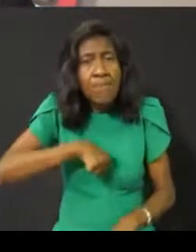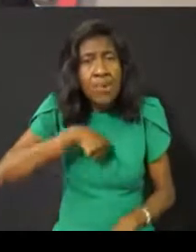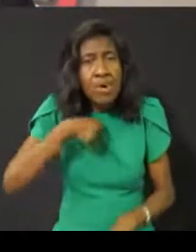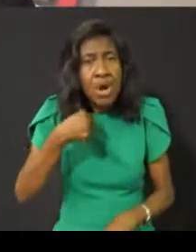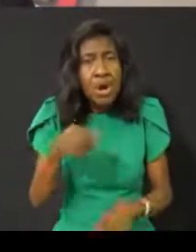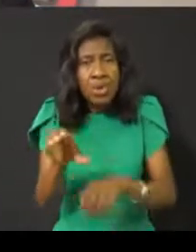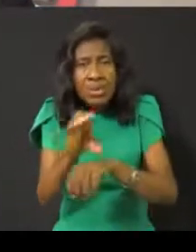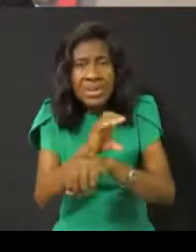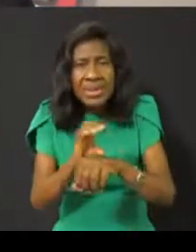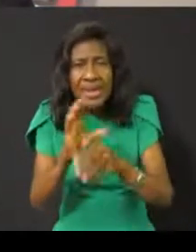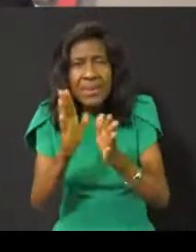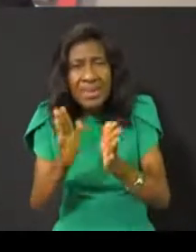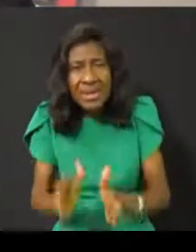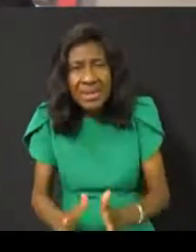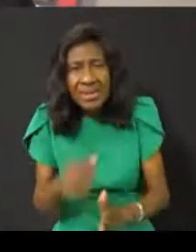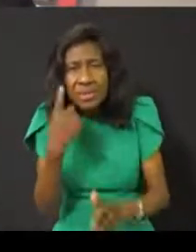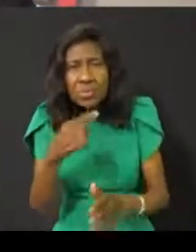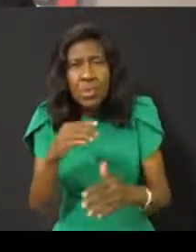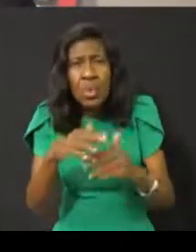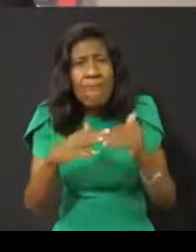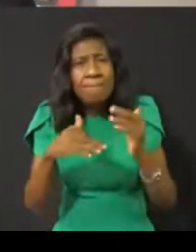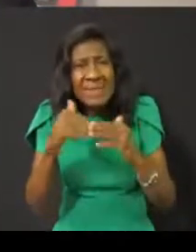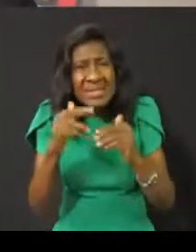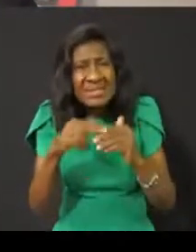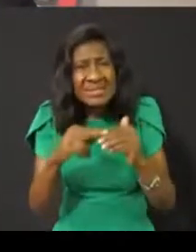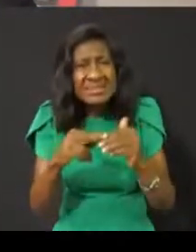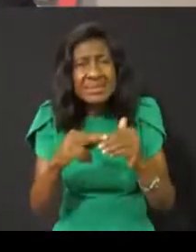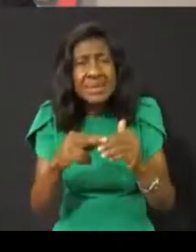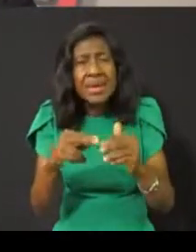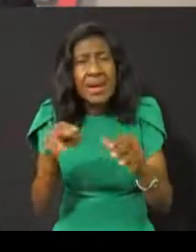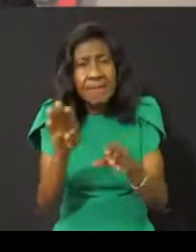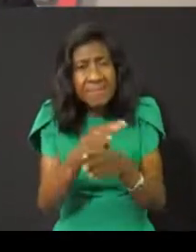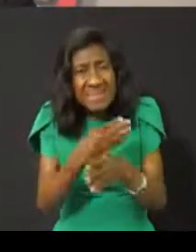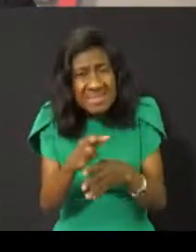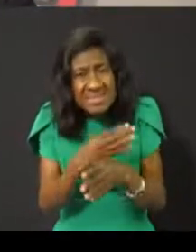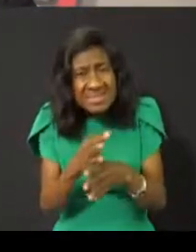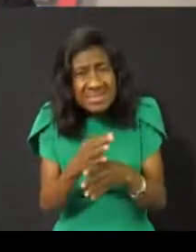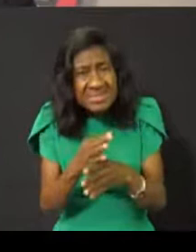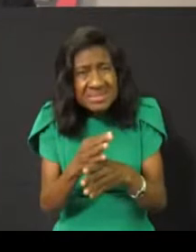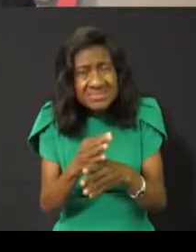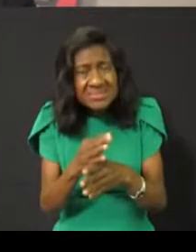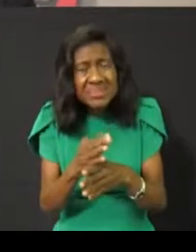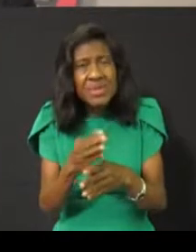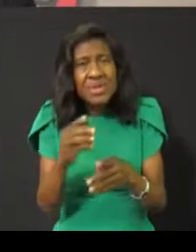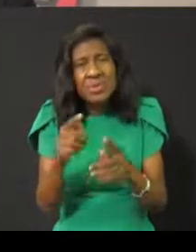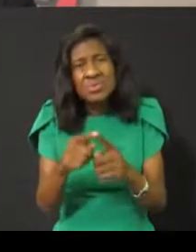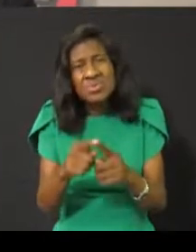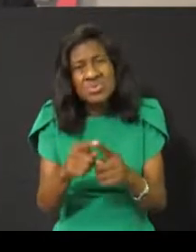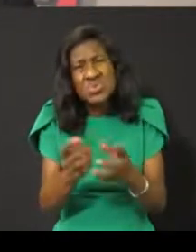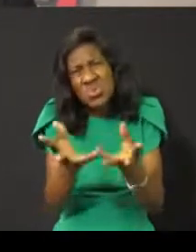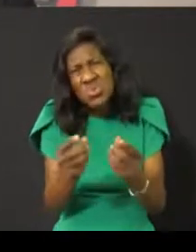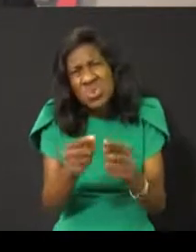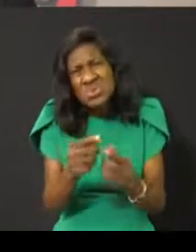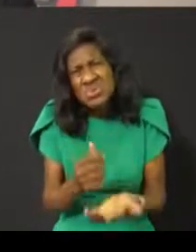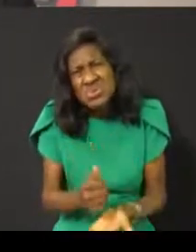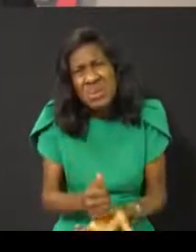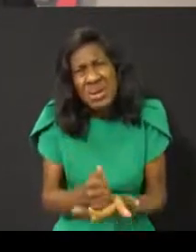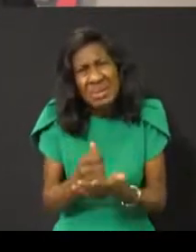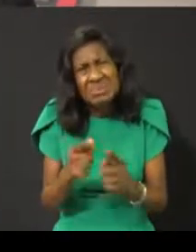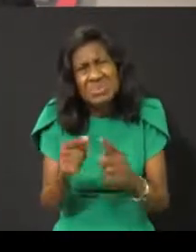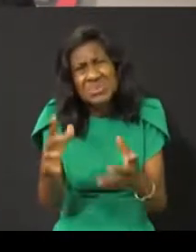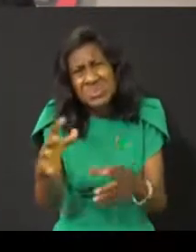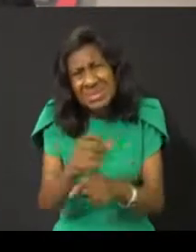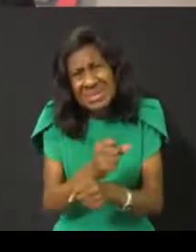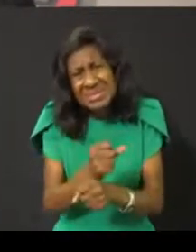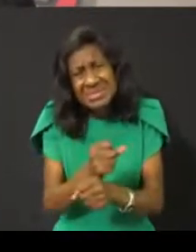Caymanians who have built businesses and careers in tourism, who have to rely on government assistance. We